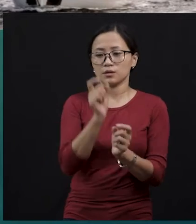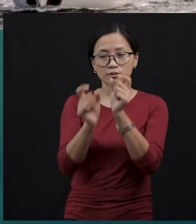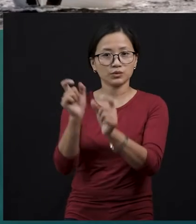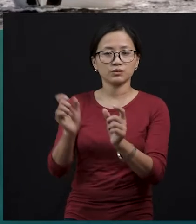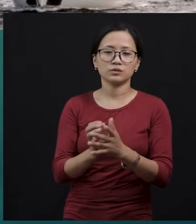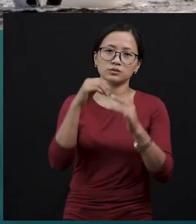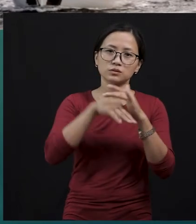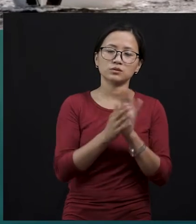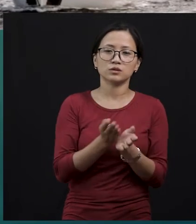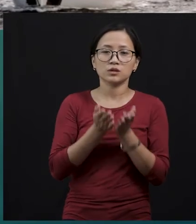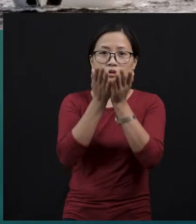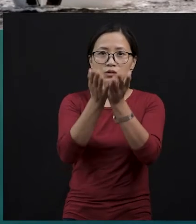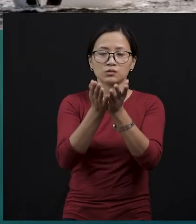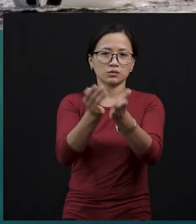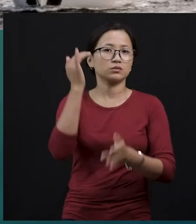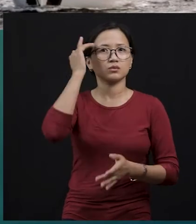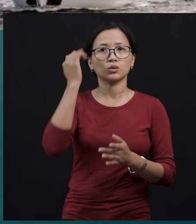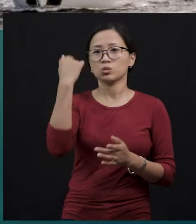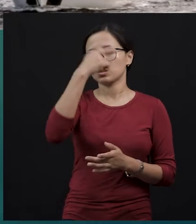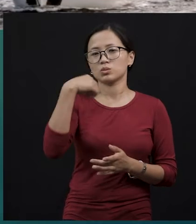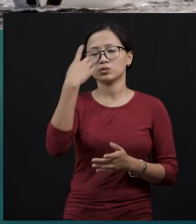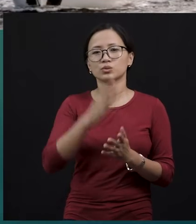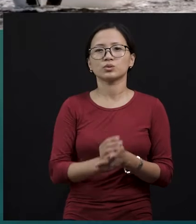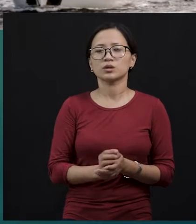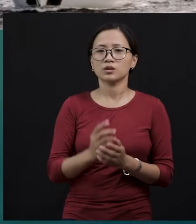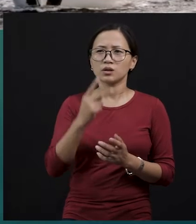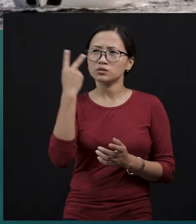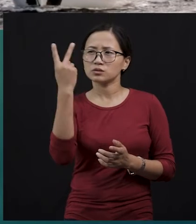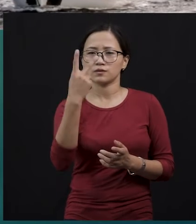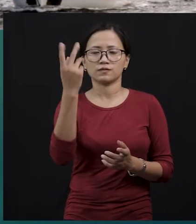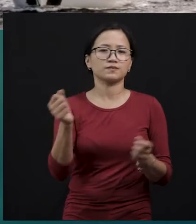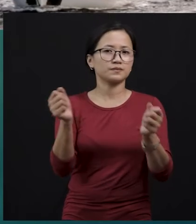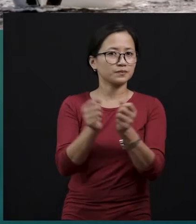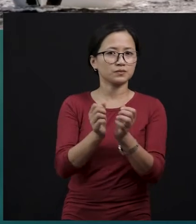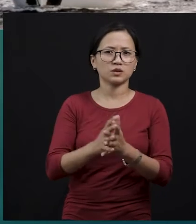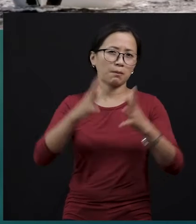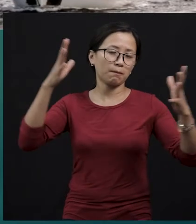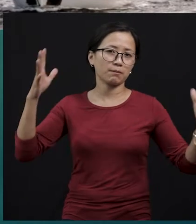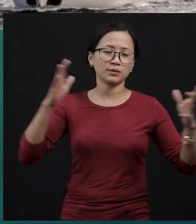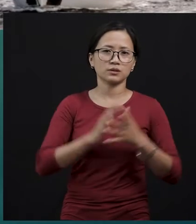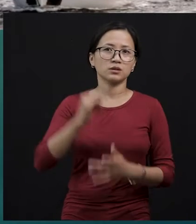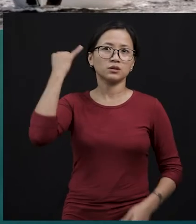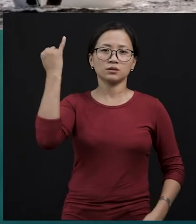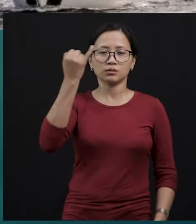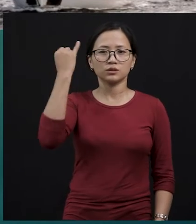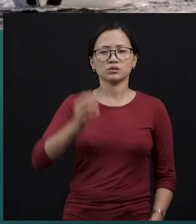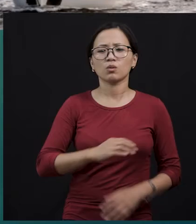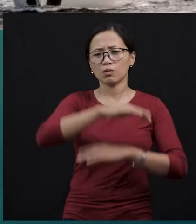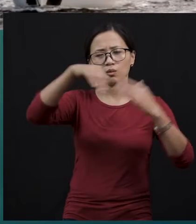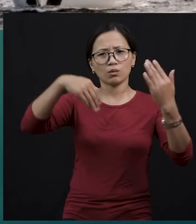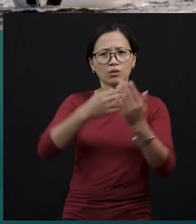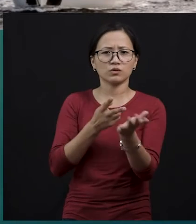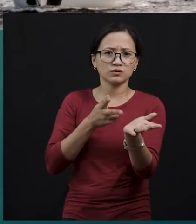people in the ship that you will not even know who you are traveling with, okay? It's so big that imagine the whole village,